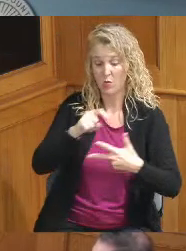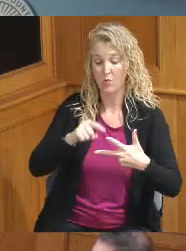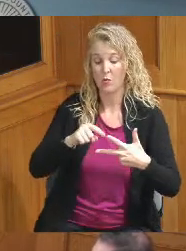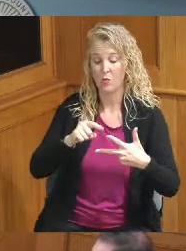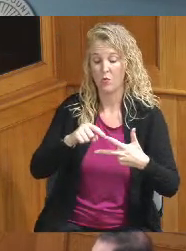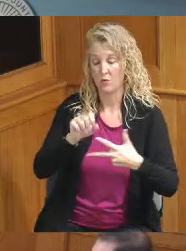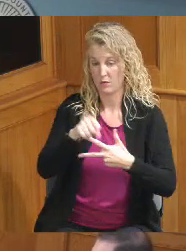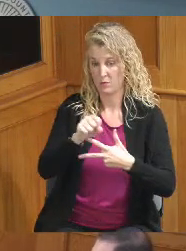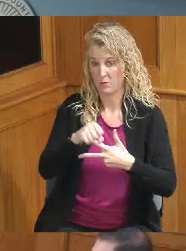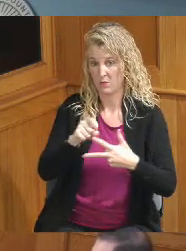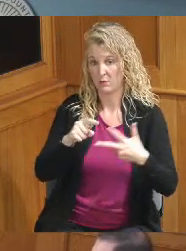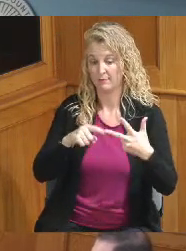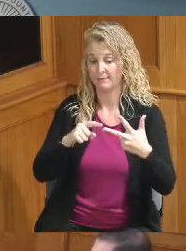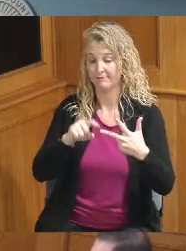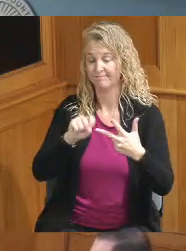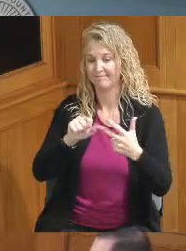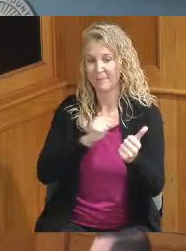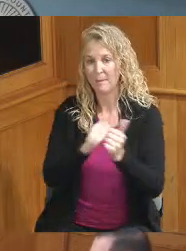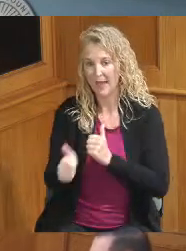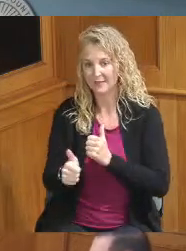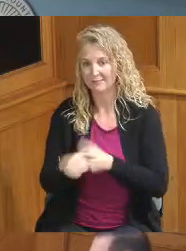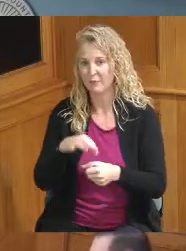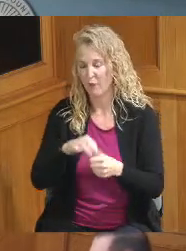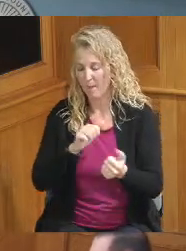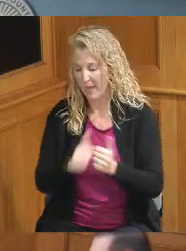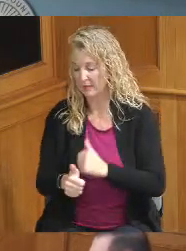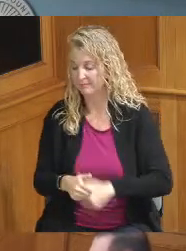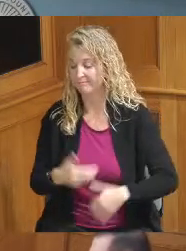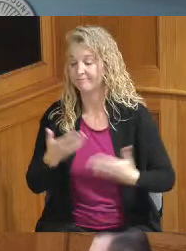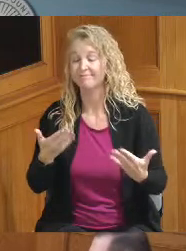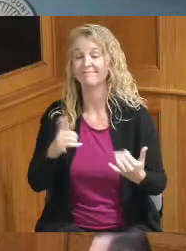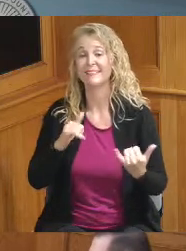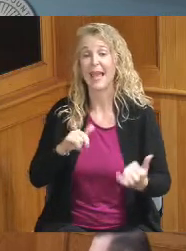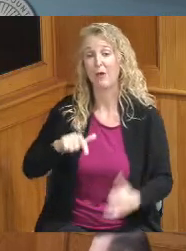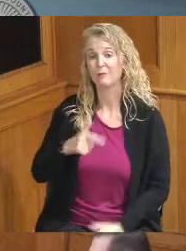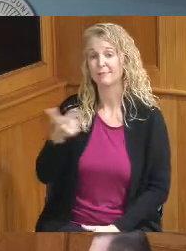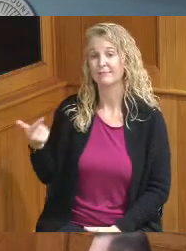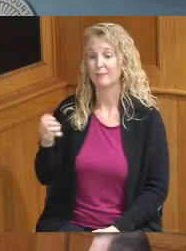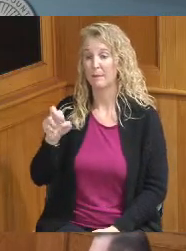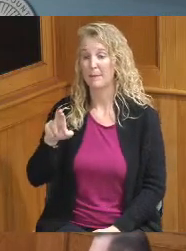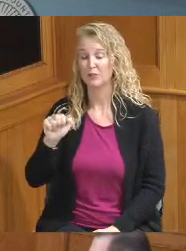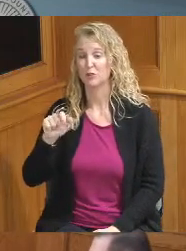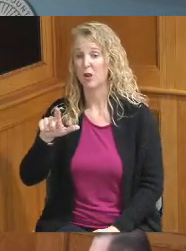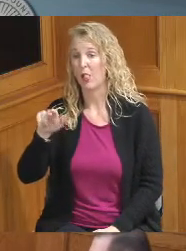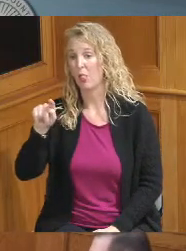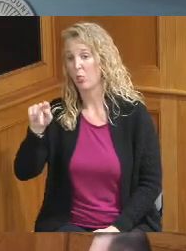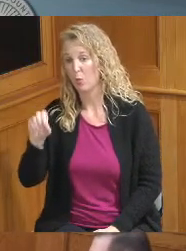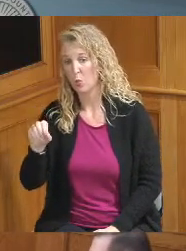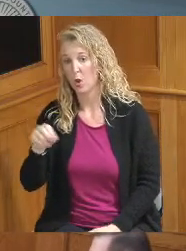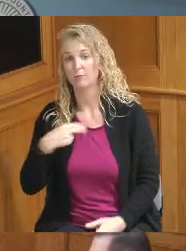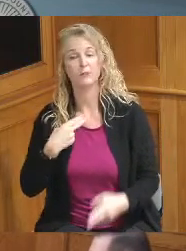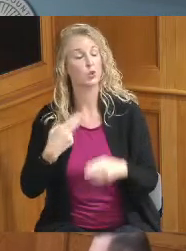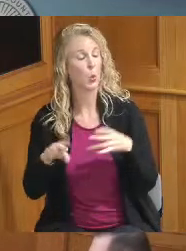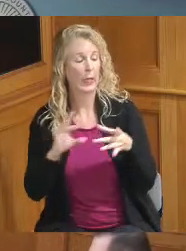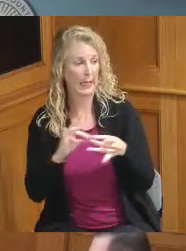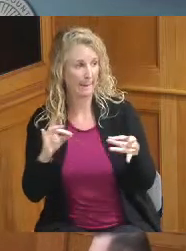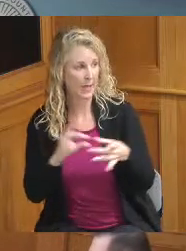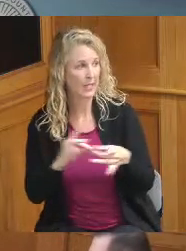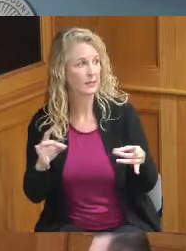Yes. Commissioner Summer Dumas? Yes. Thank you. Now, Mr. Ludo. Thank you, Commissioners. Just a quick by leave comment.